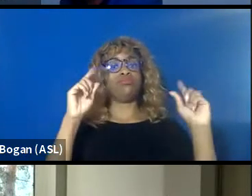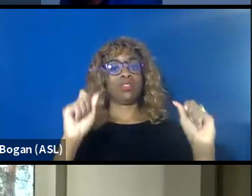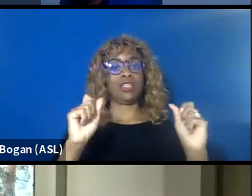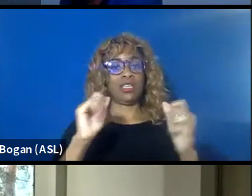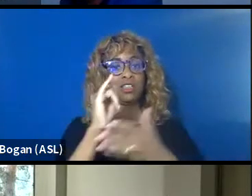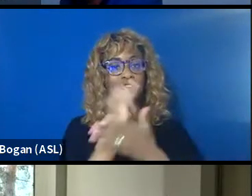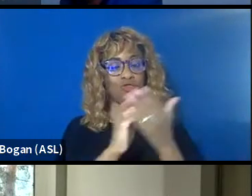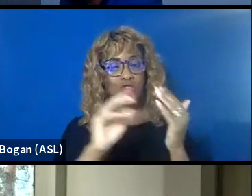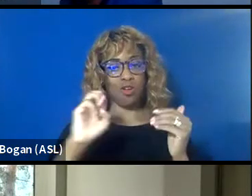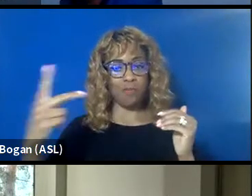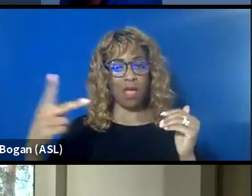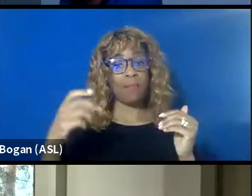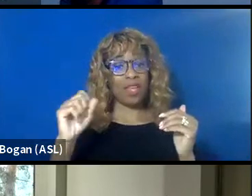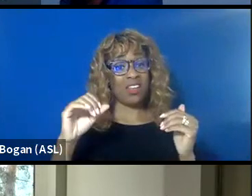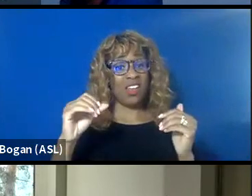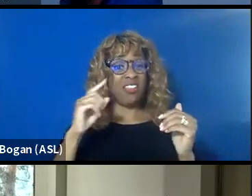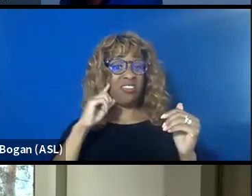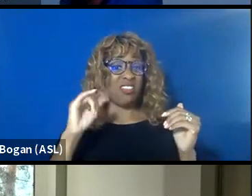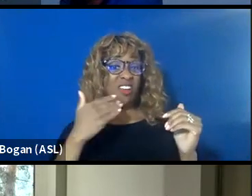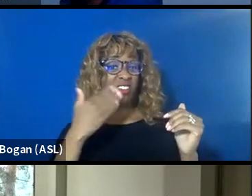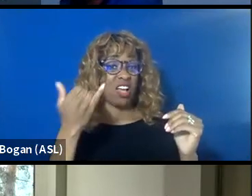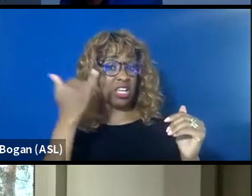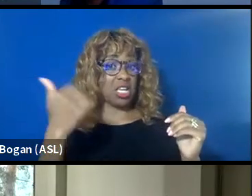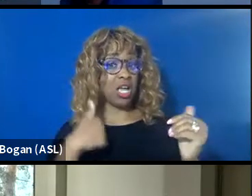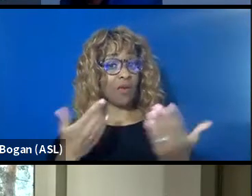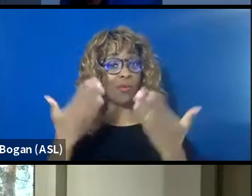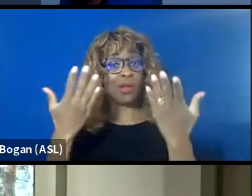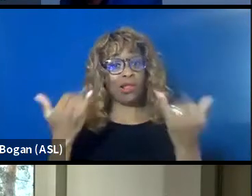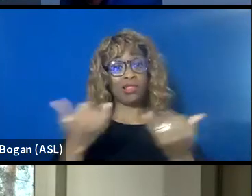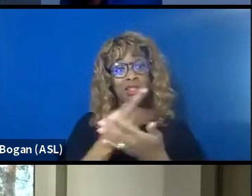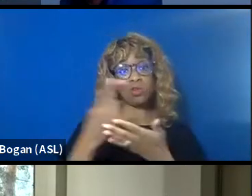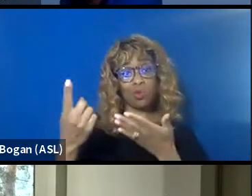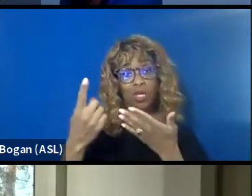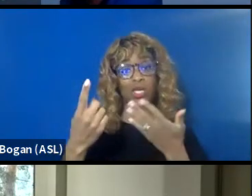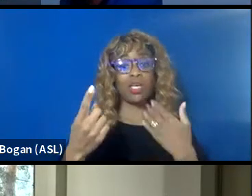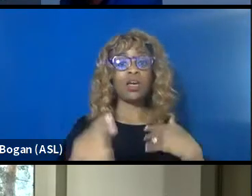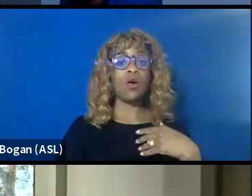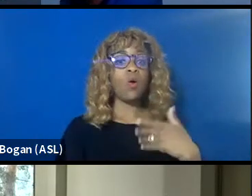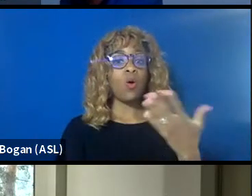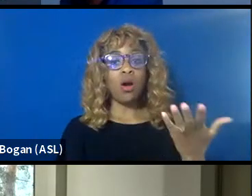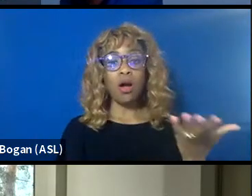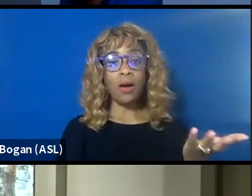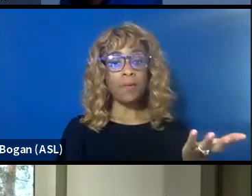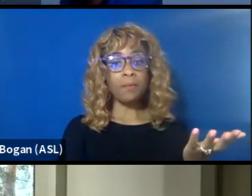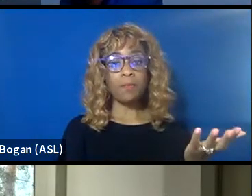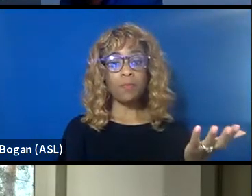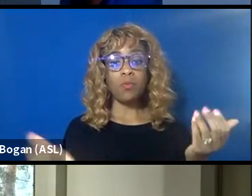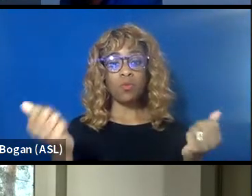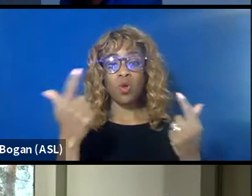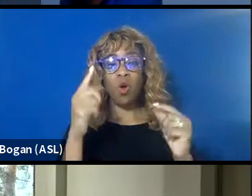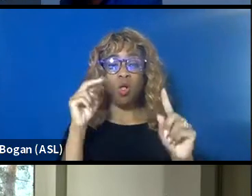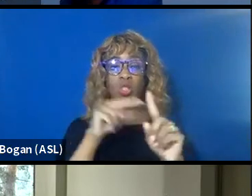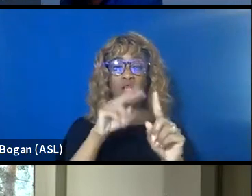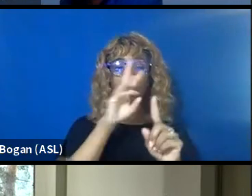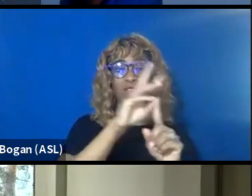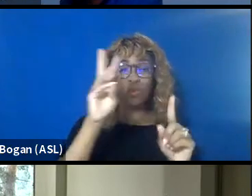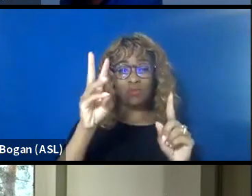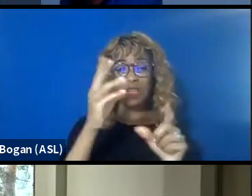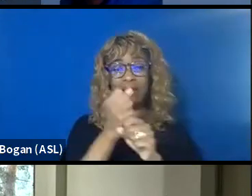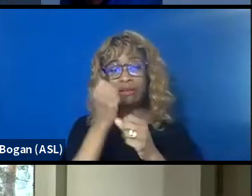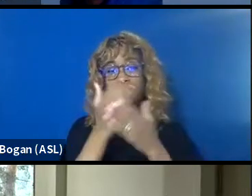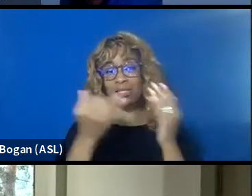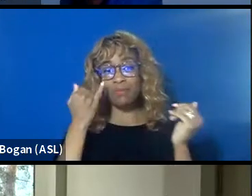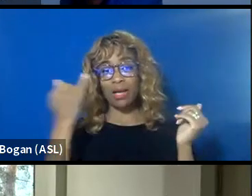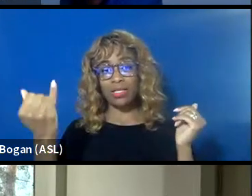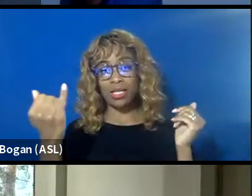exercise. So I'd recommend that, this week sometime we all take a look at the website to get some ideas